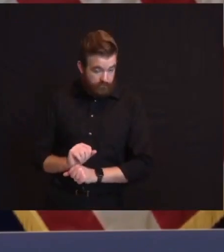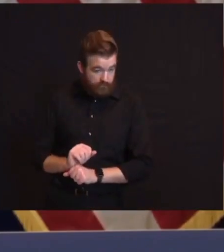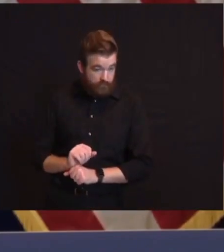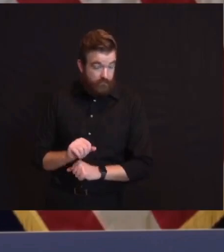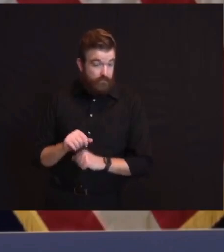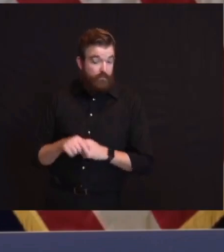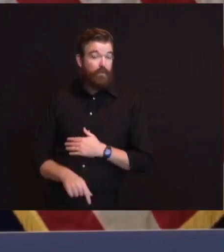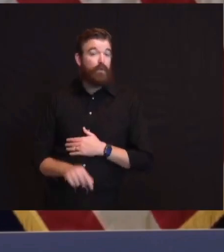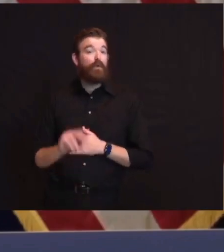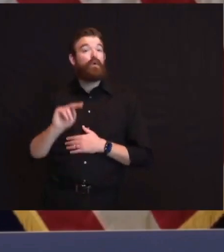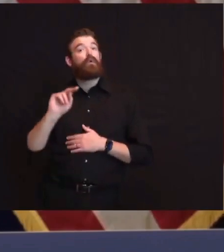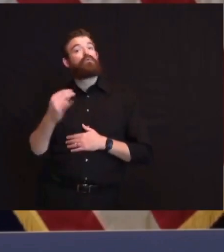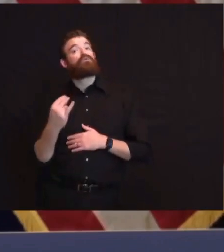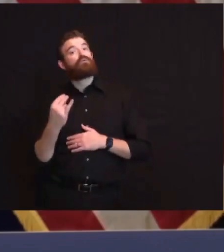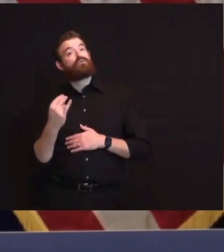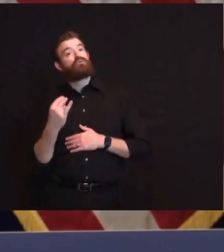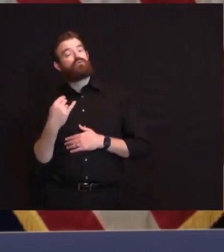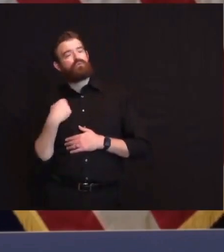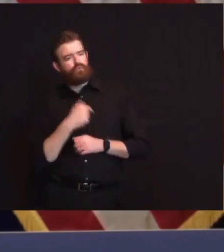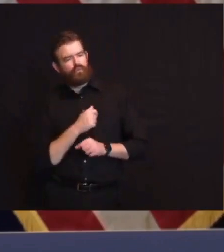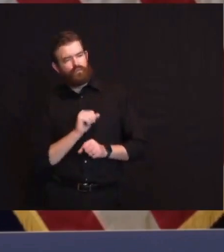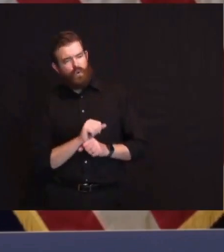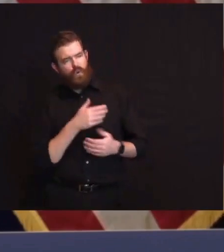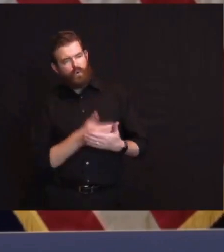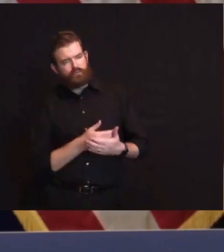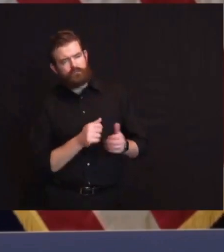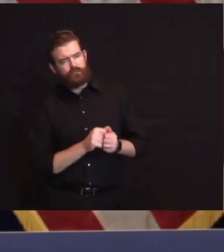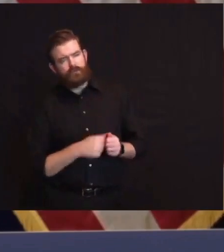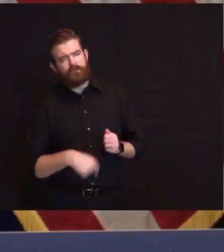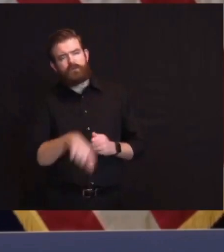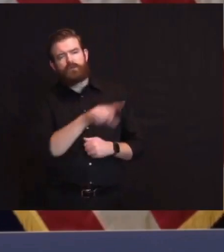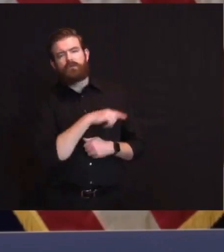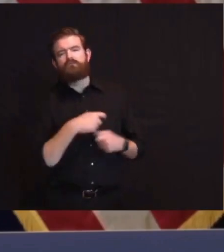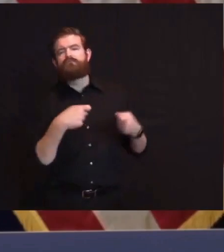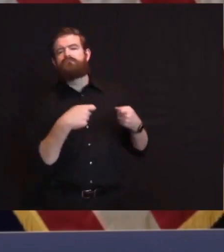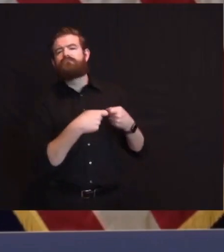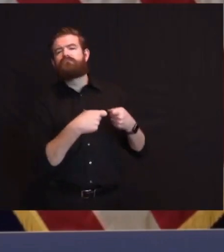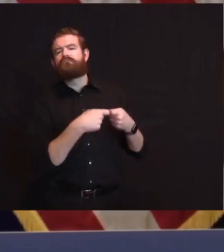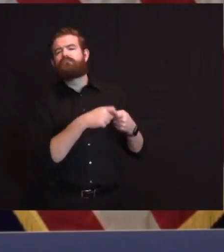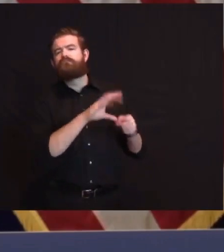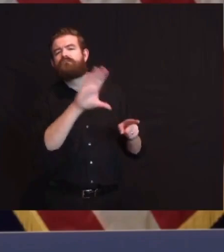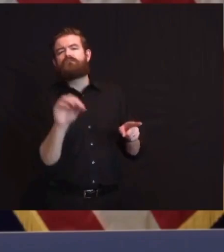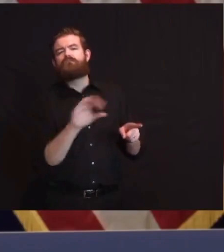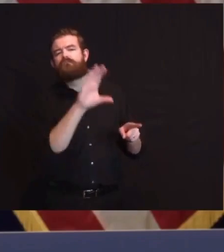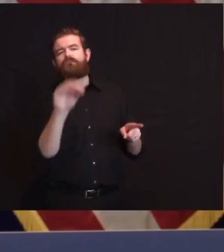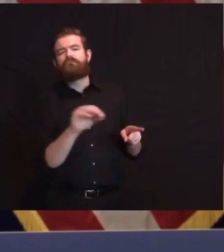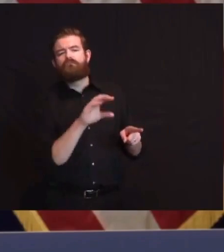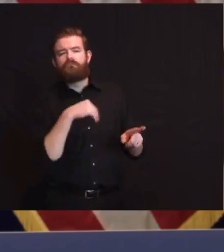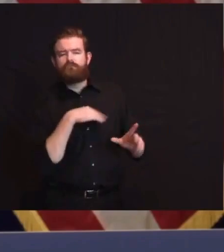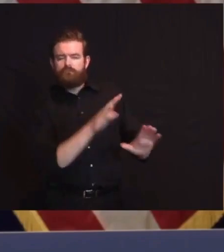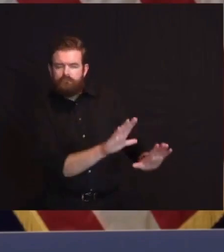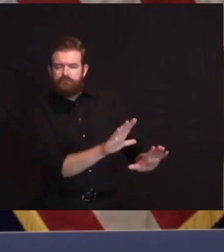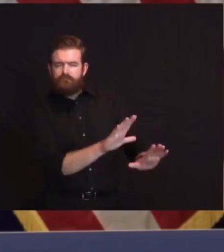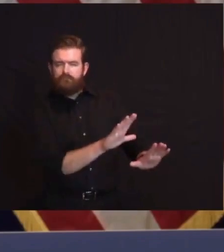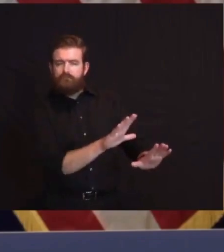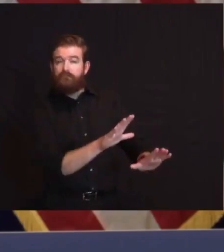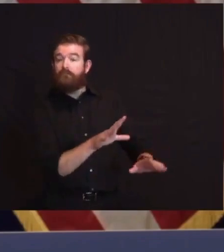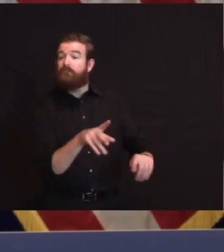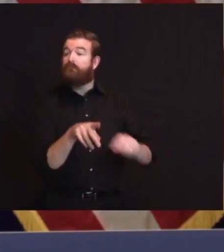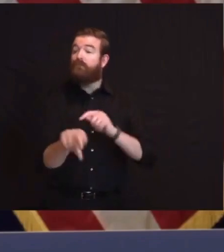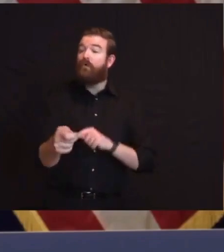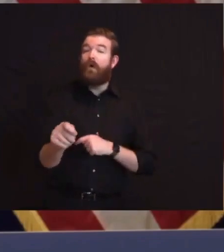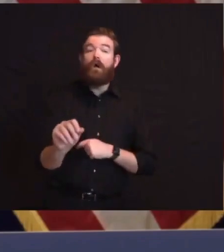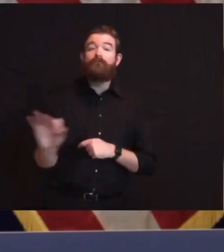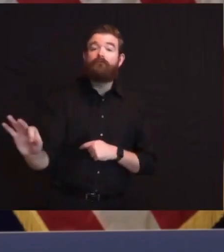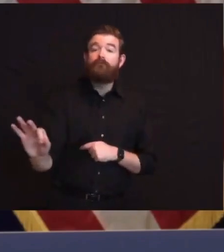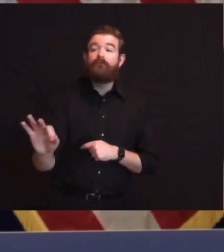we have been working with the utilities to not shut off, put a moratorium on shut-offs of